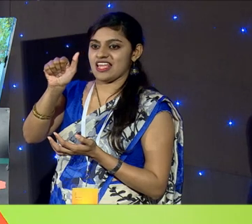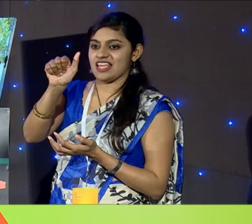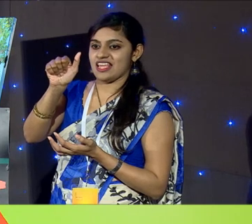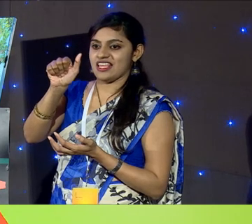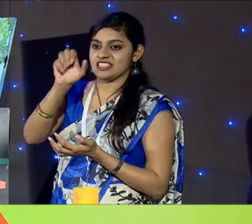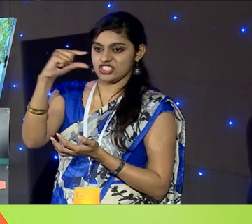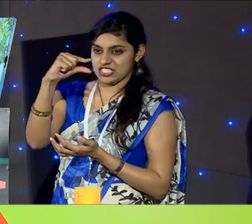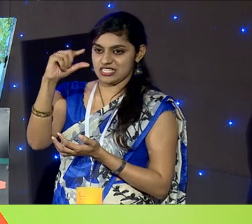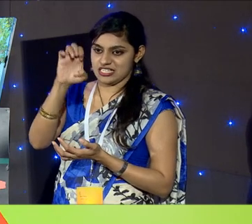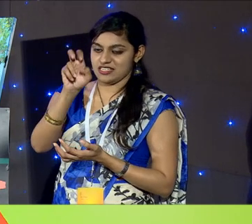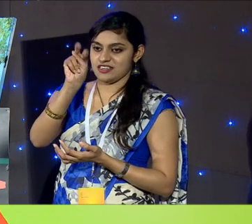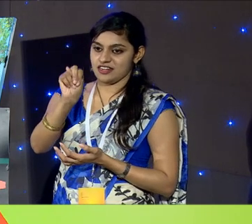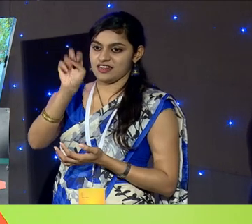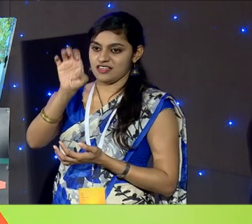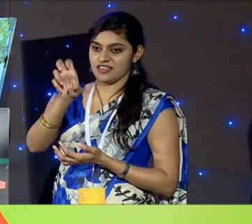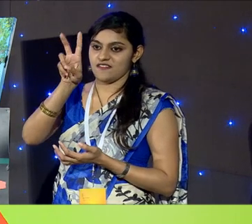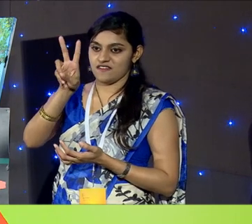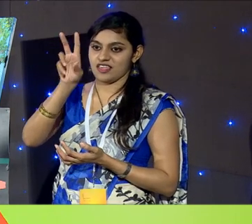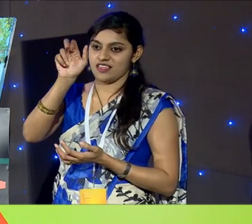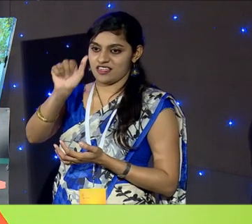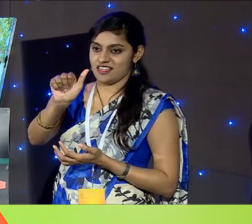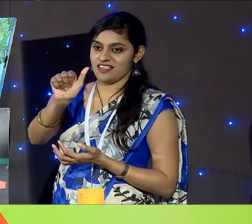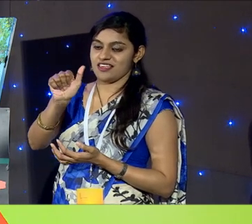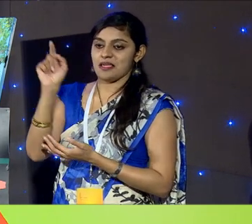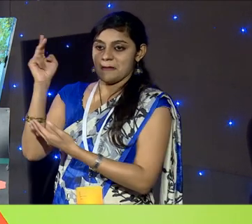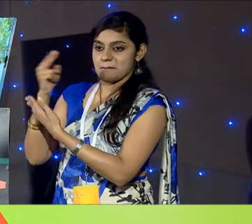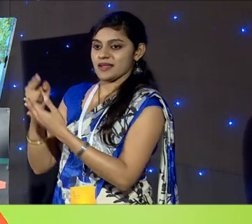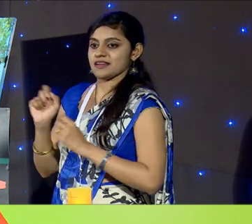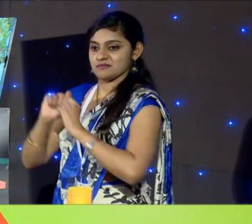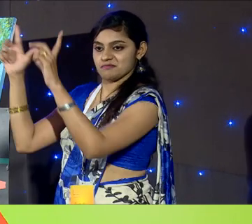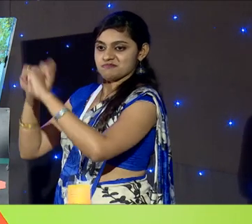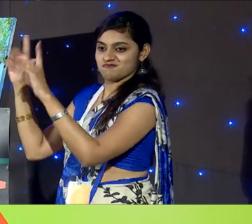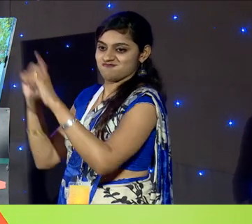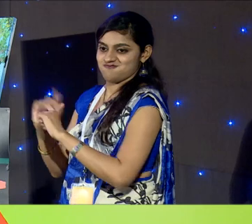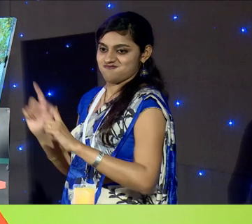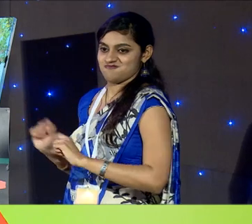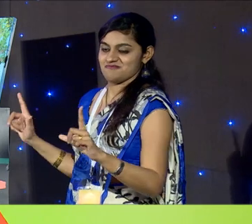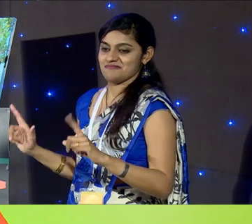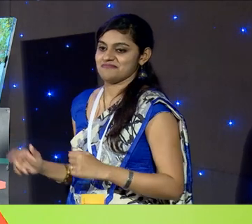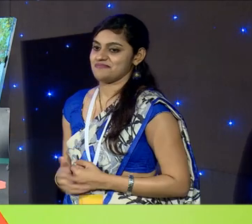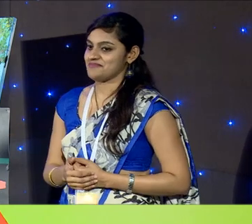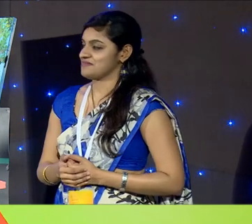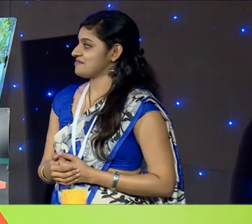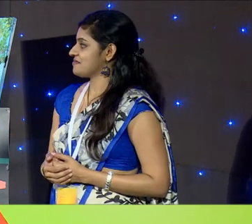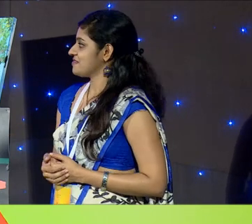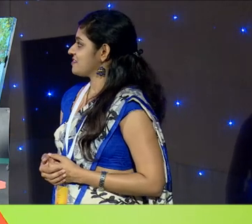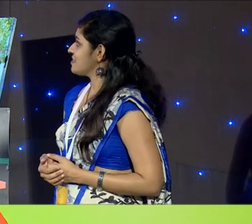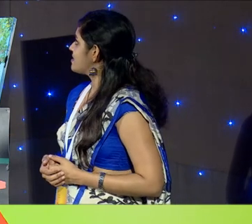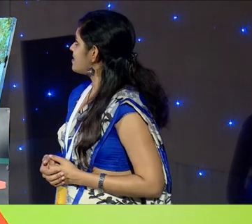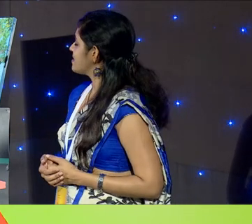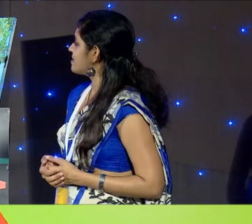this proves disability is not inability. Next. In fact, we cut DIS. It